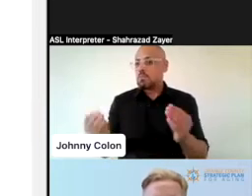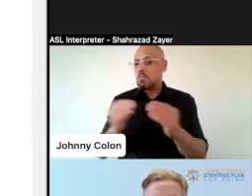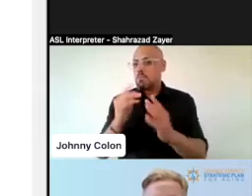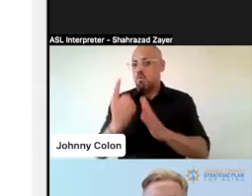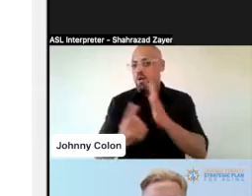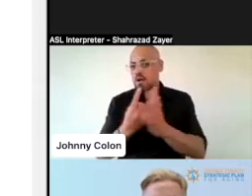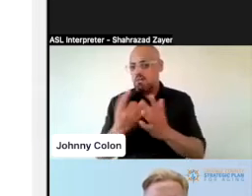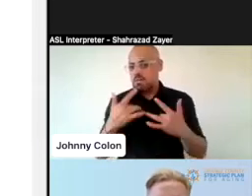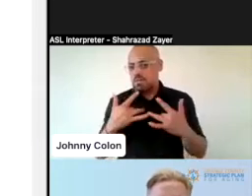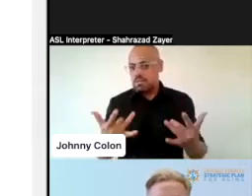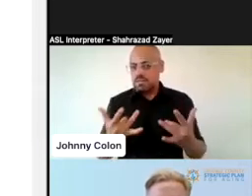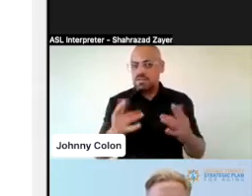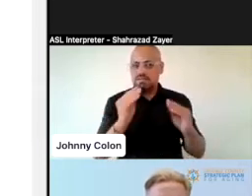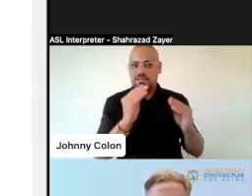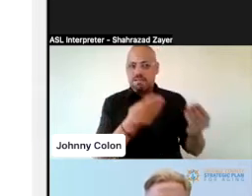give to caregiving.